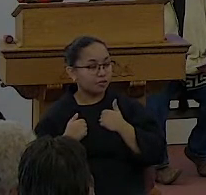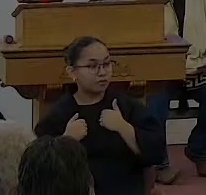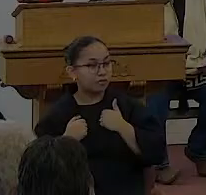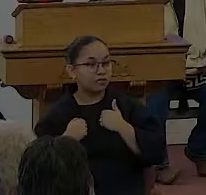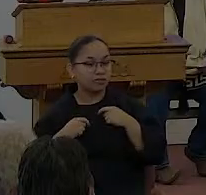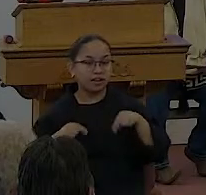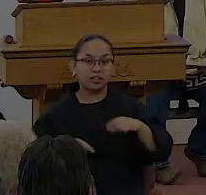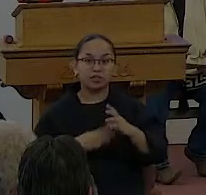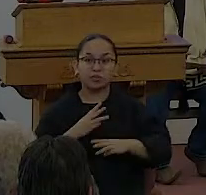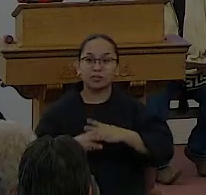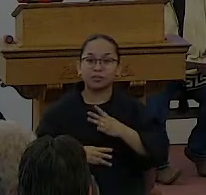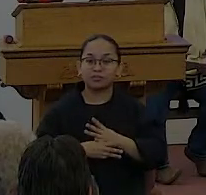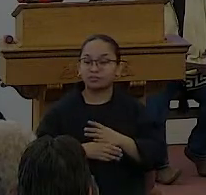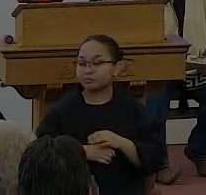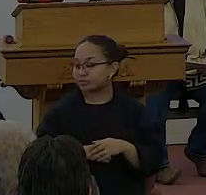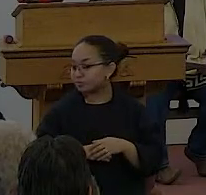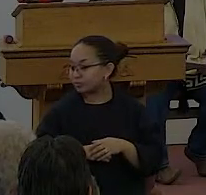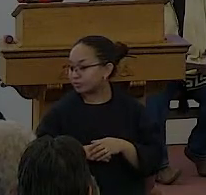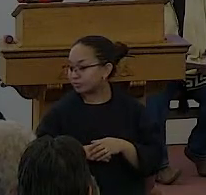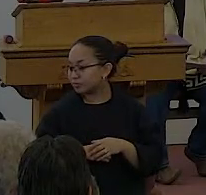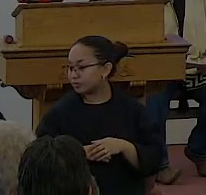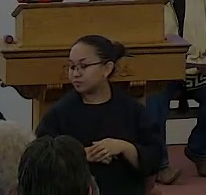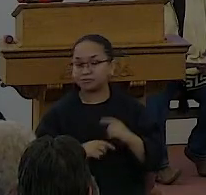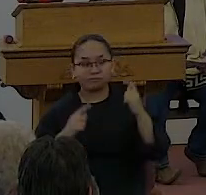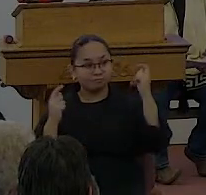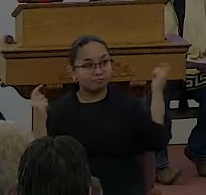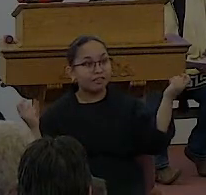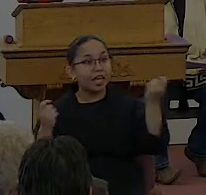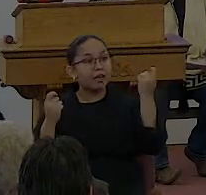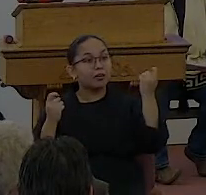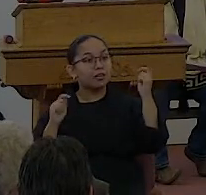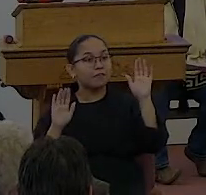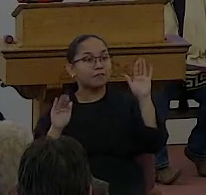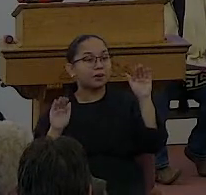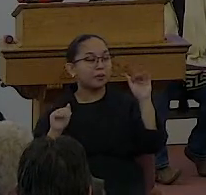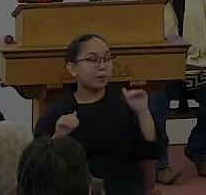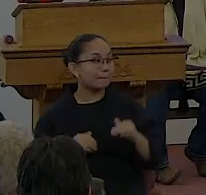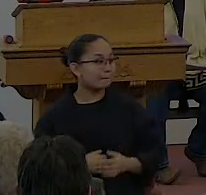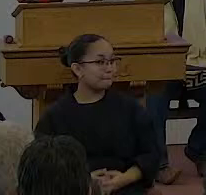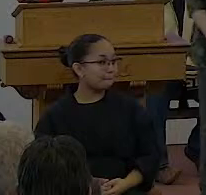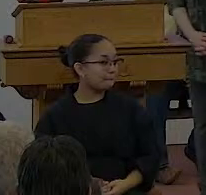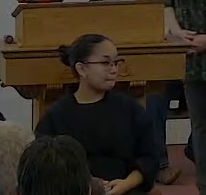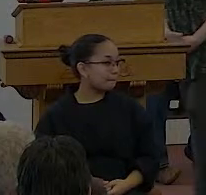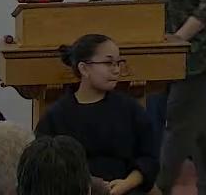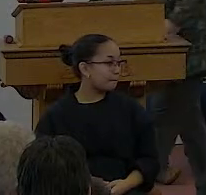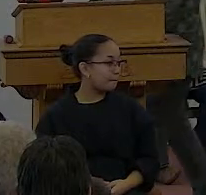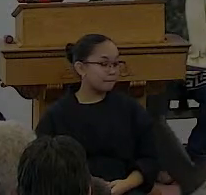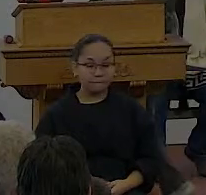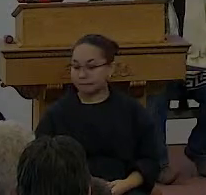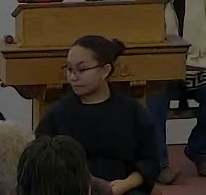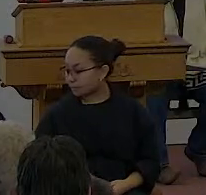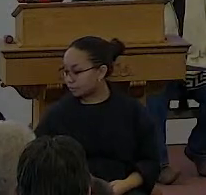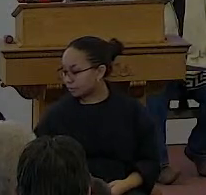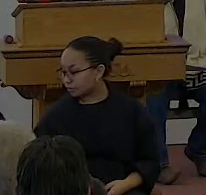planet. Hail and farewell. Hail and farewell.